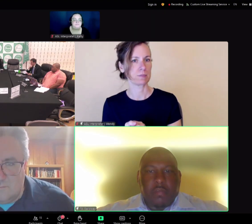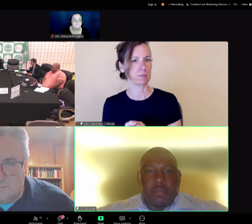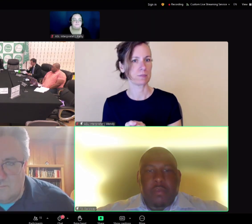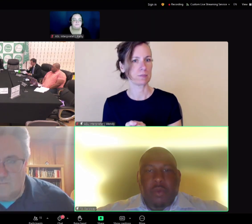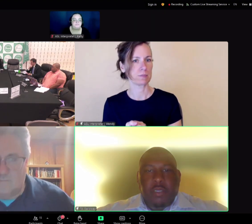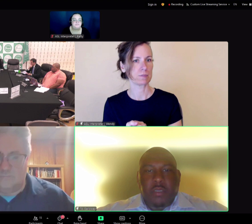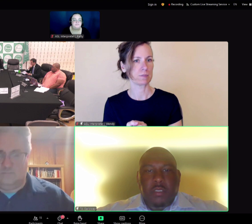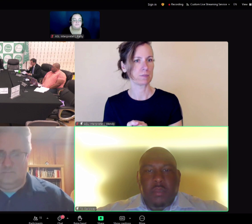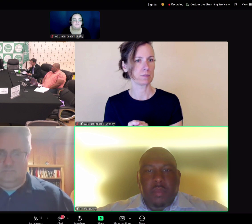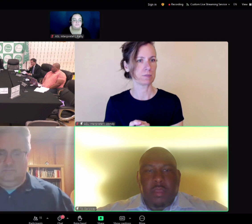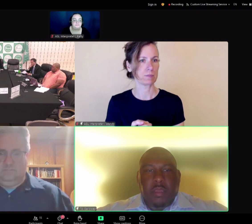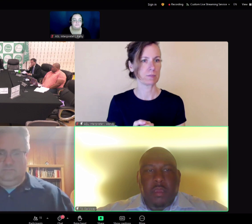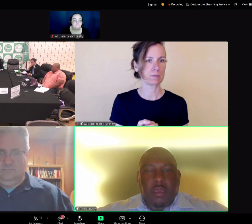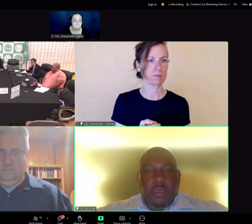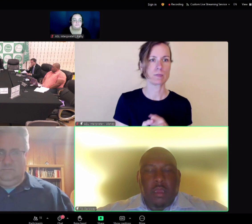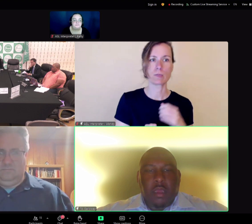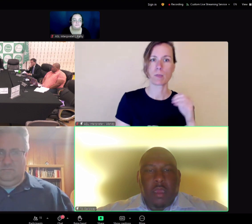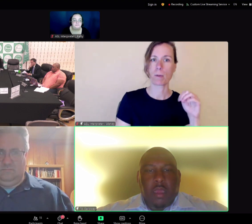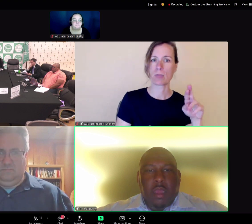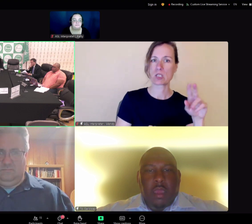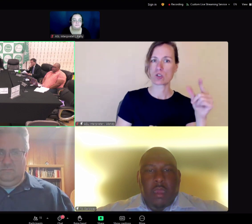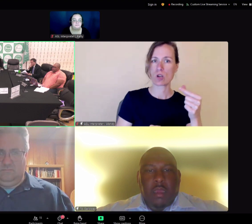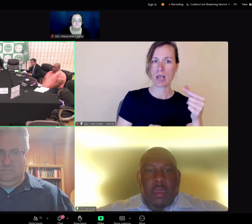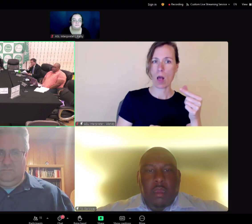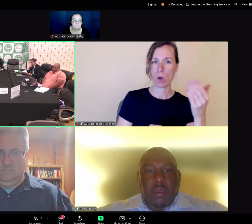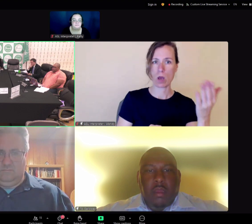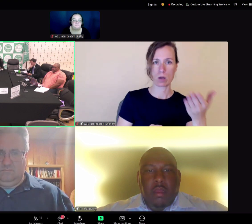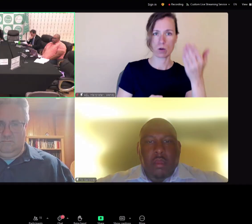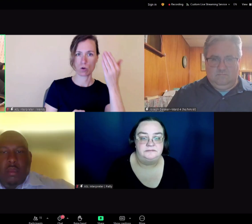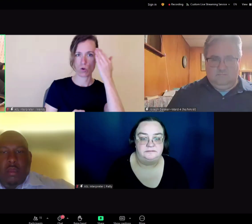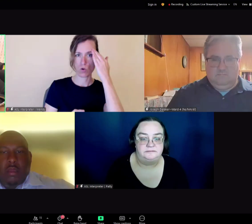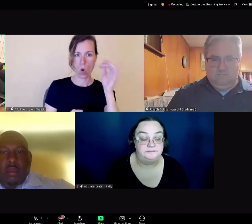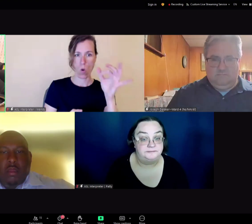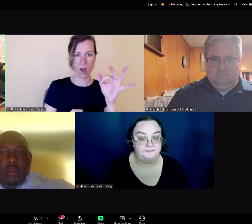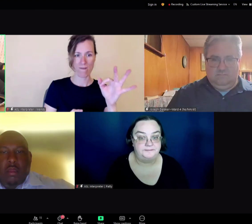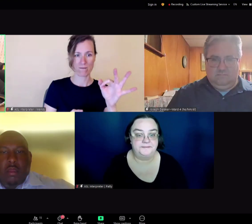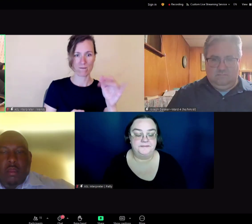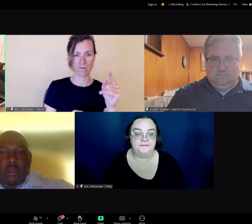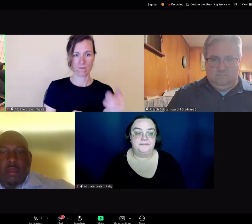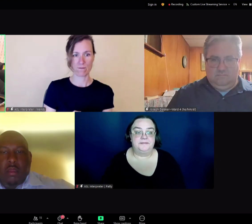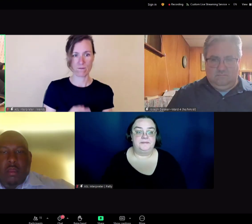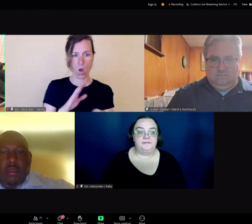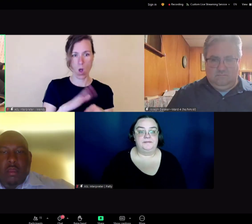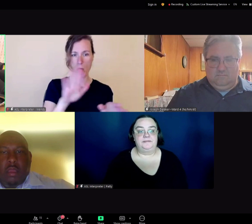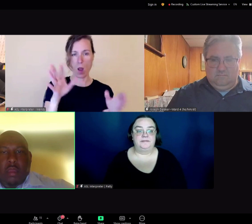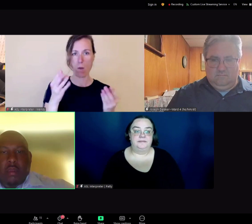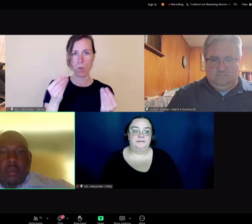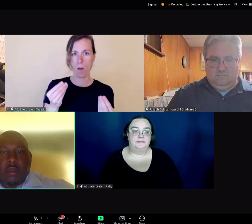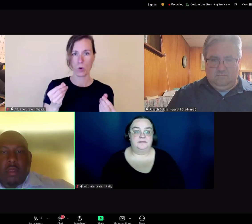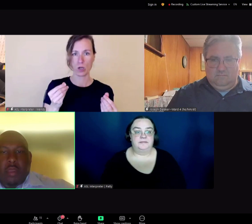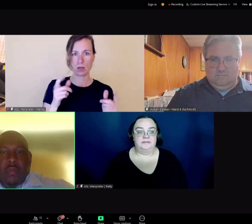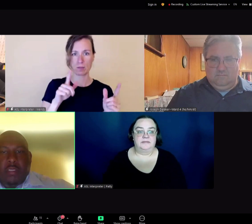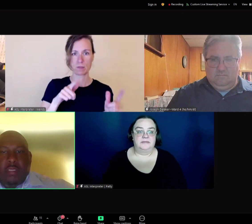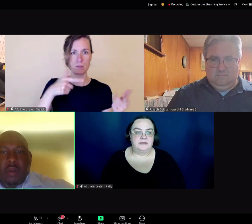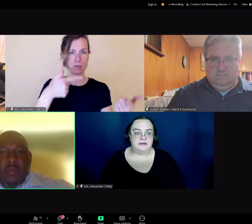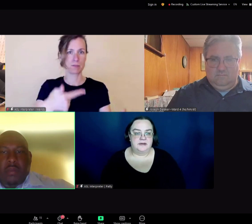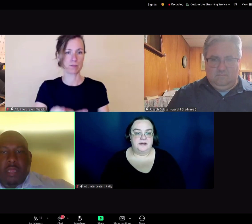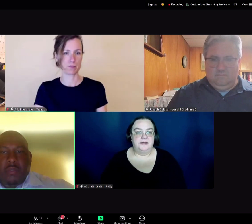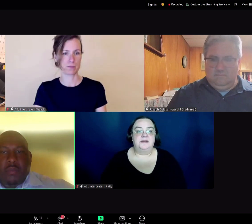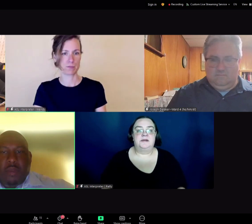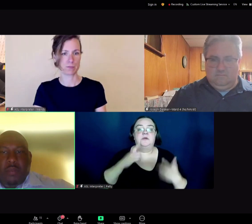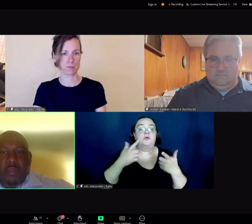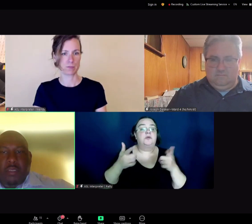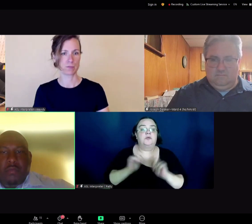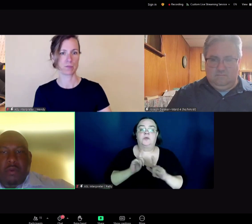I don't know. Mr. Galloway, do you know if it even is on their property or? No, it's not on the